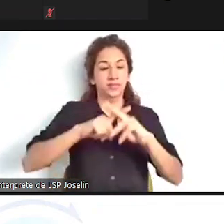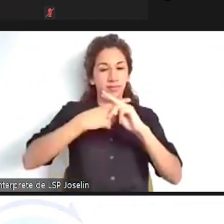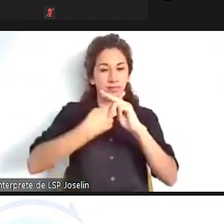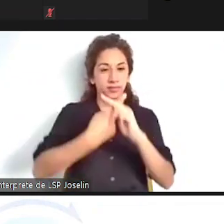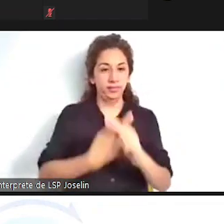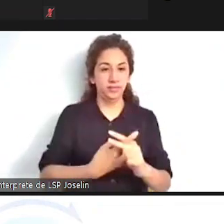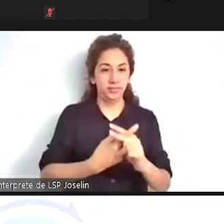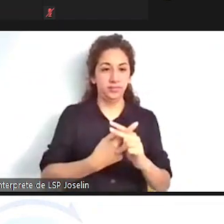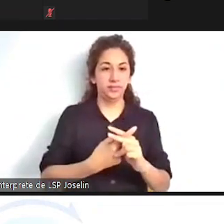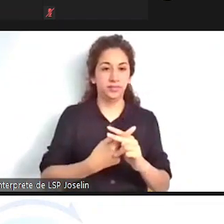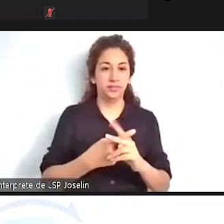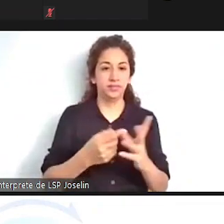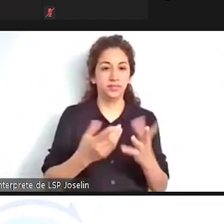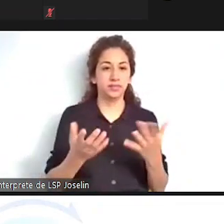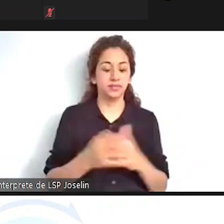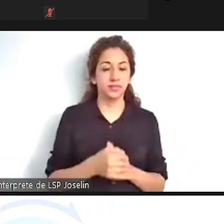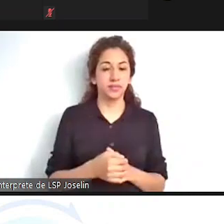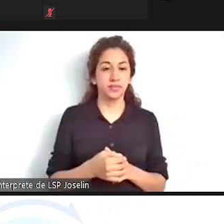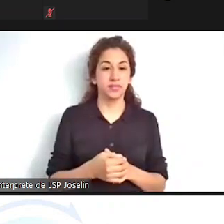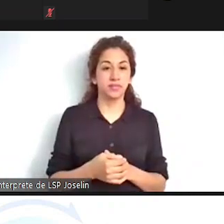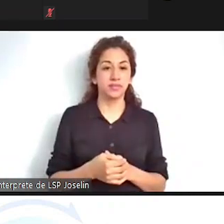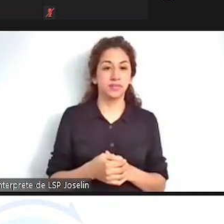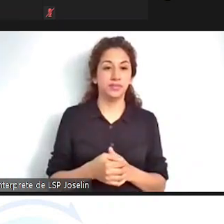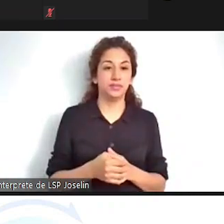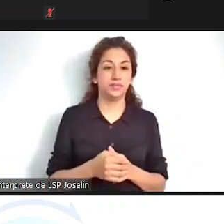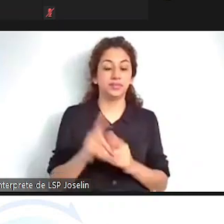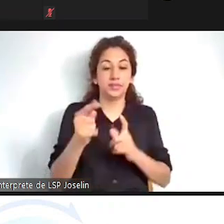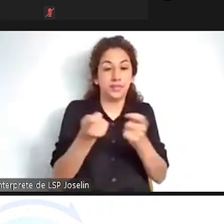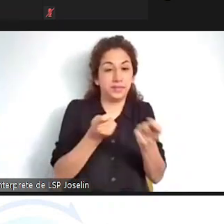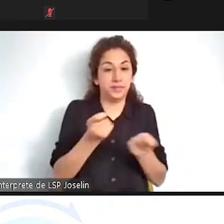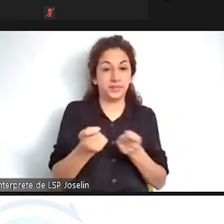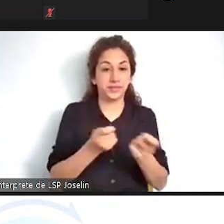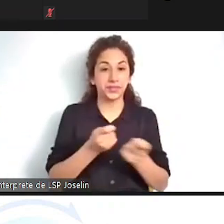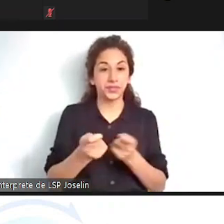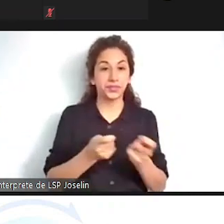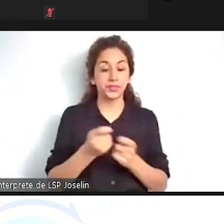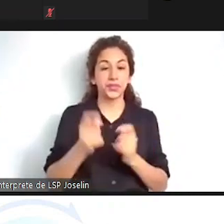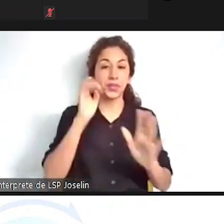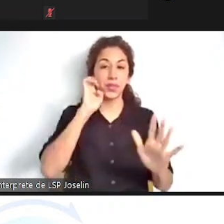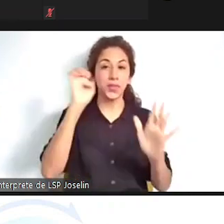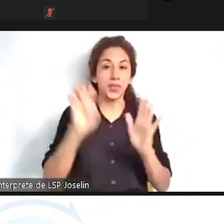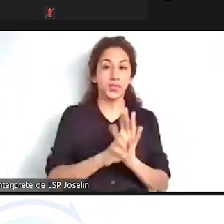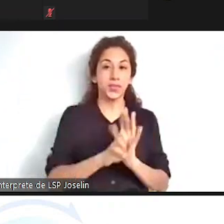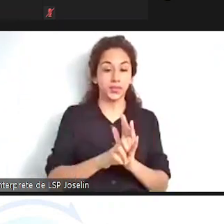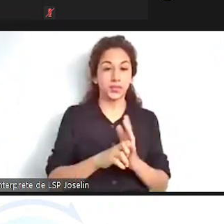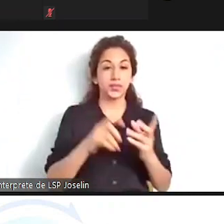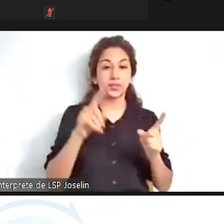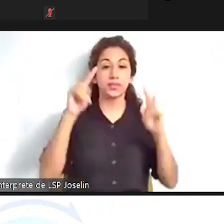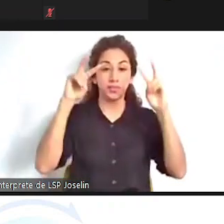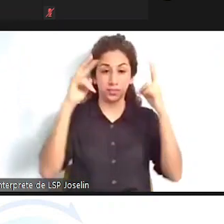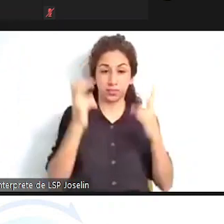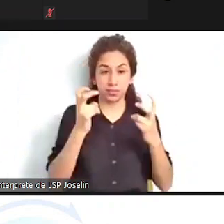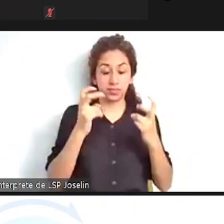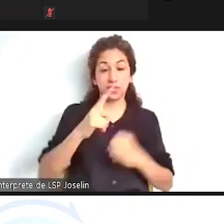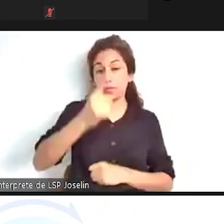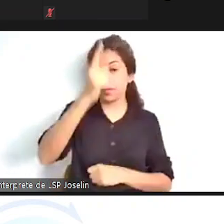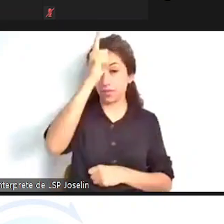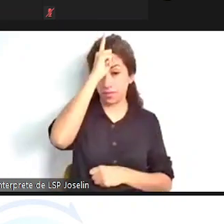initiatives in terms of regulations for example